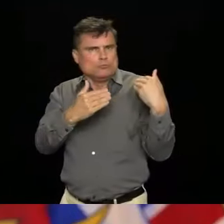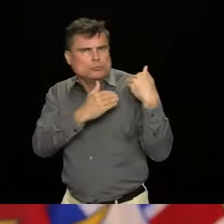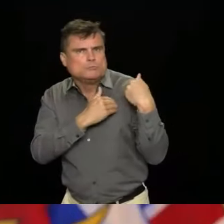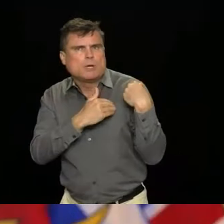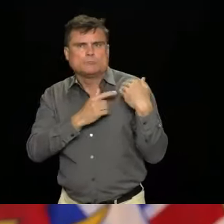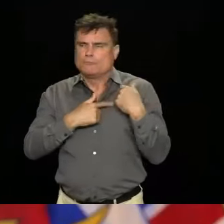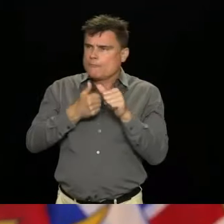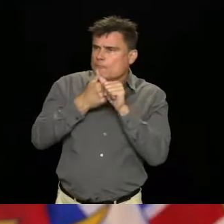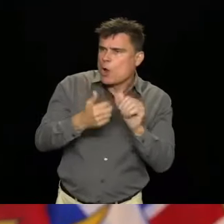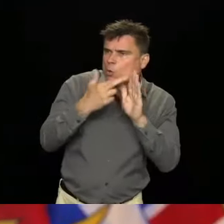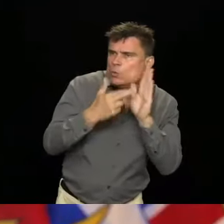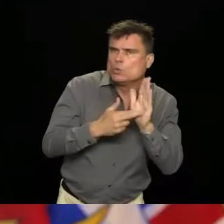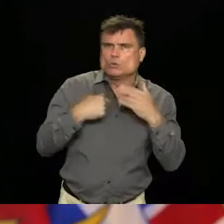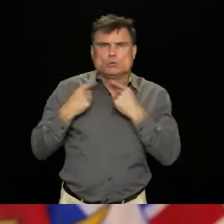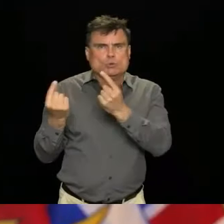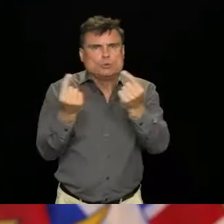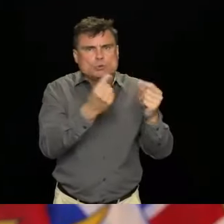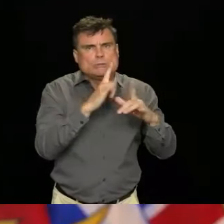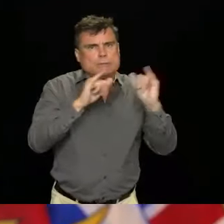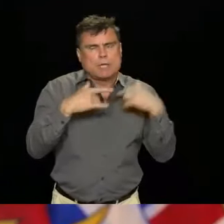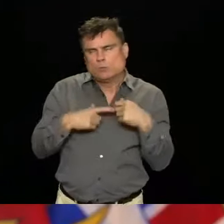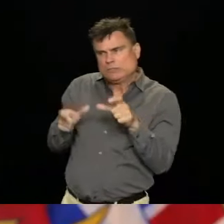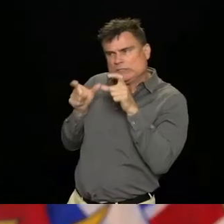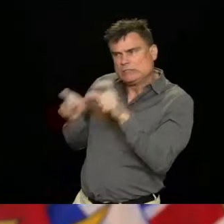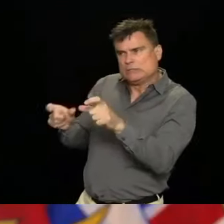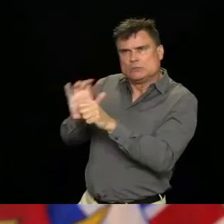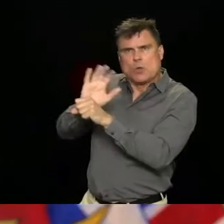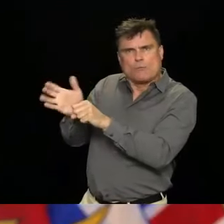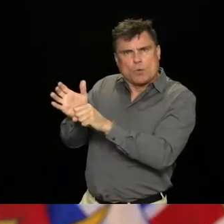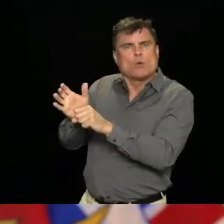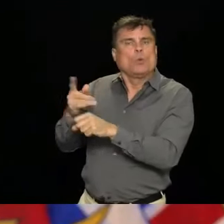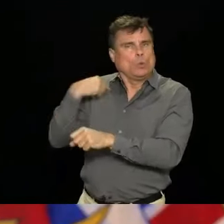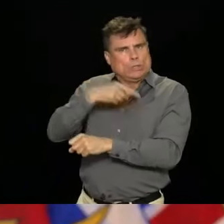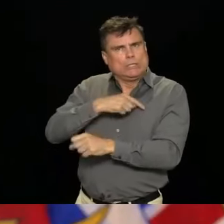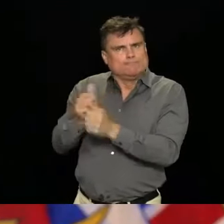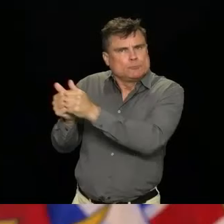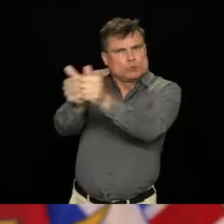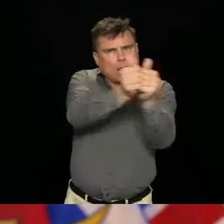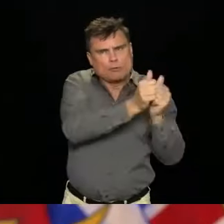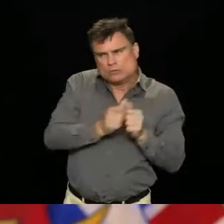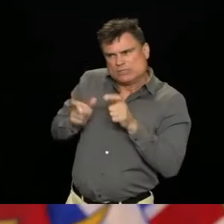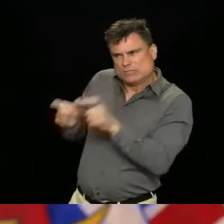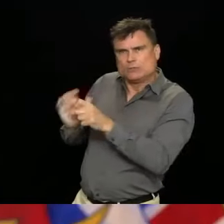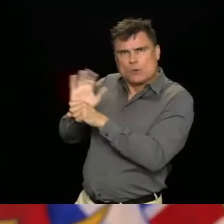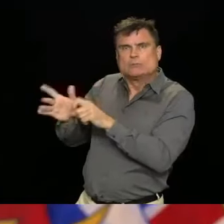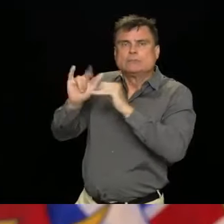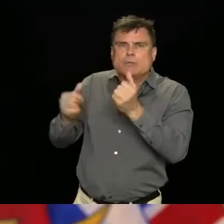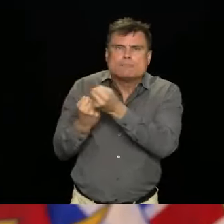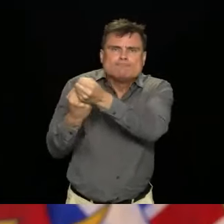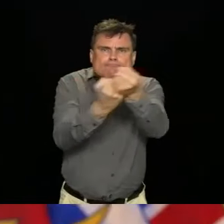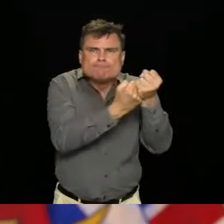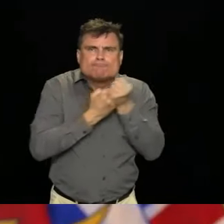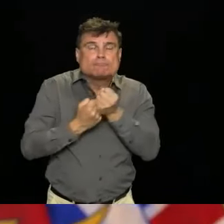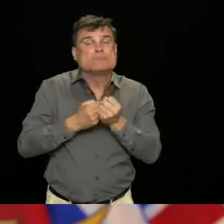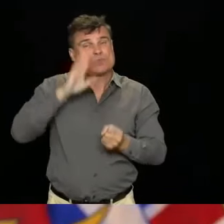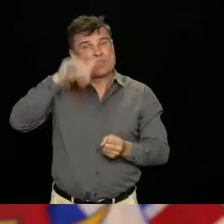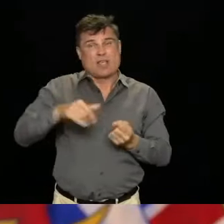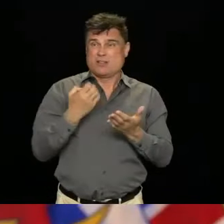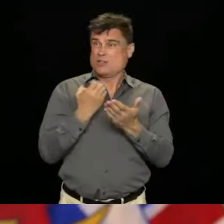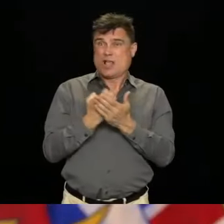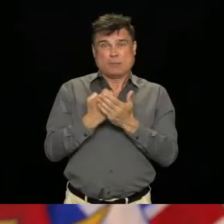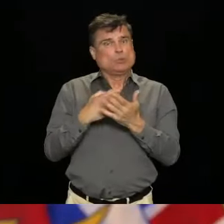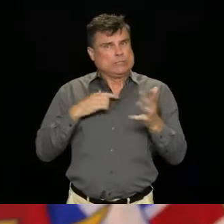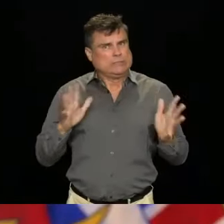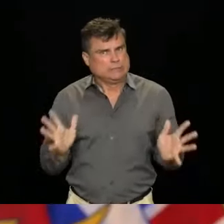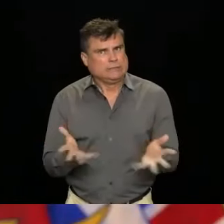COVID-19. And we will see that same cooperation, I'm confident, as we come into our economic recovery and as we